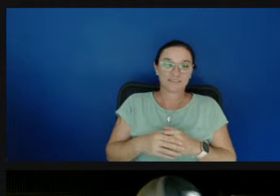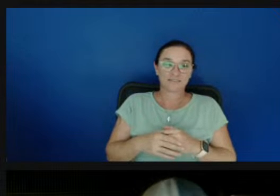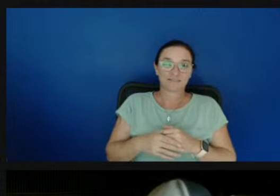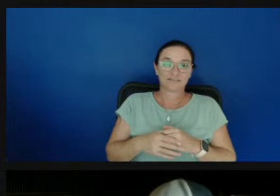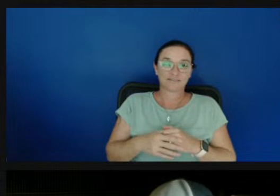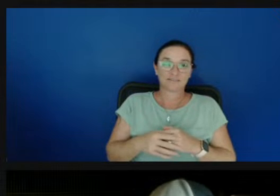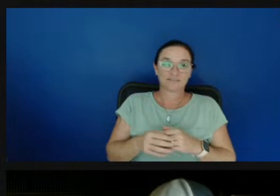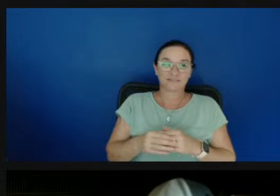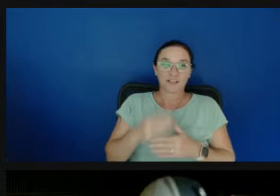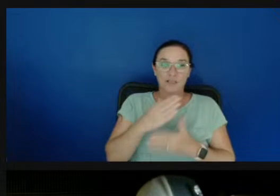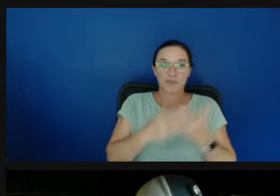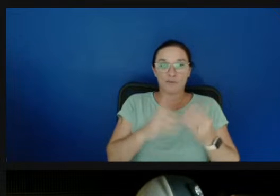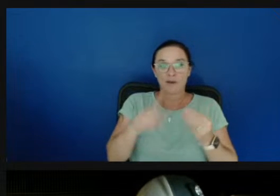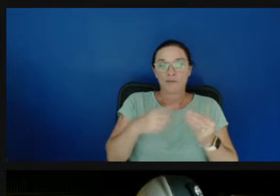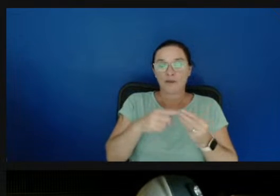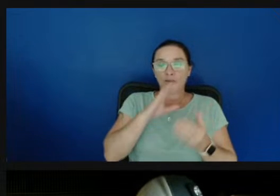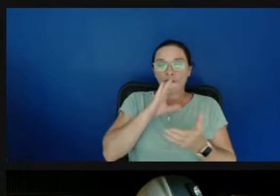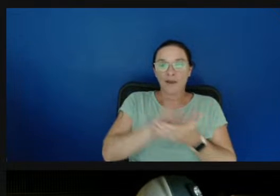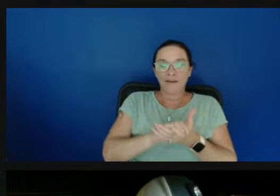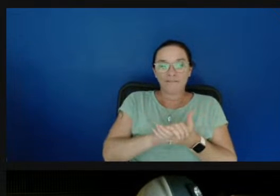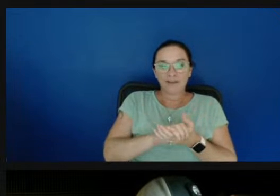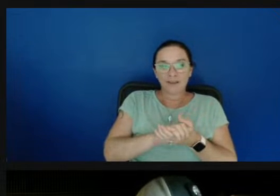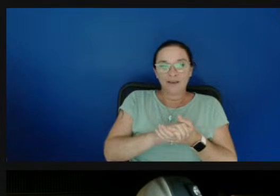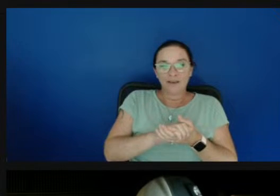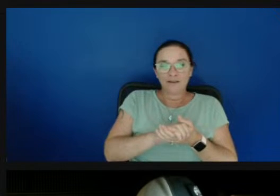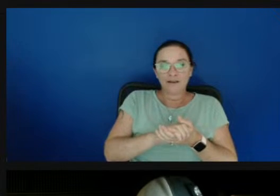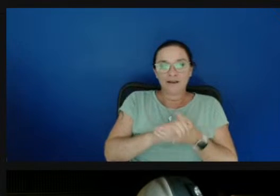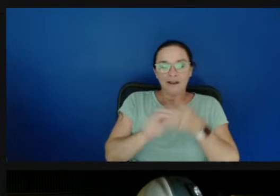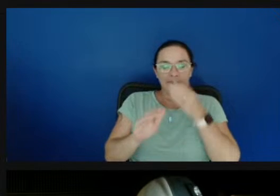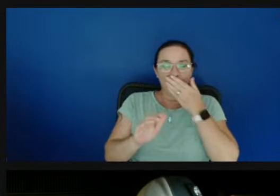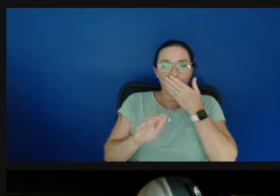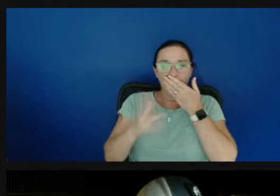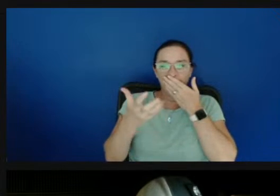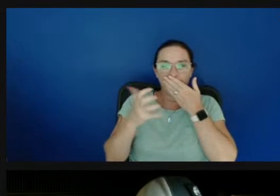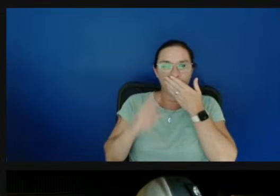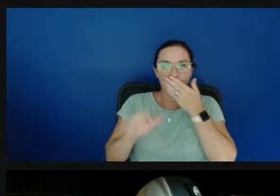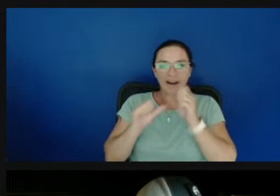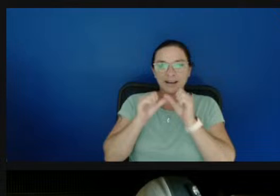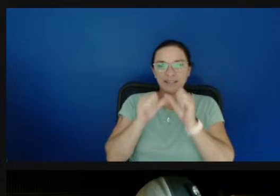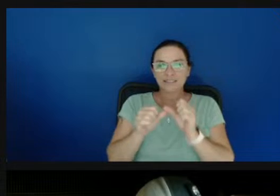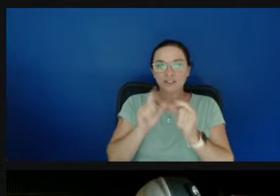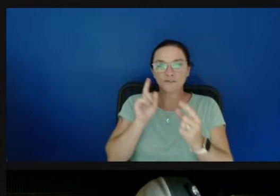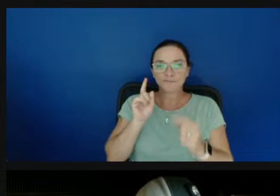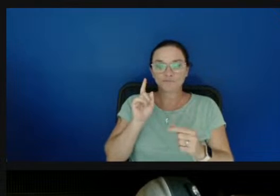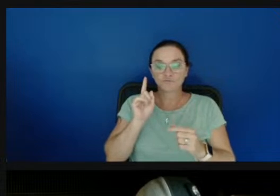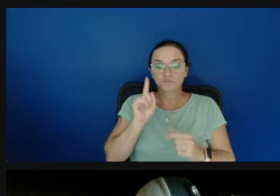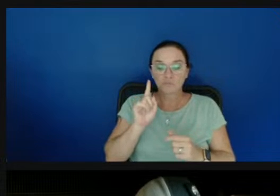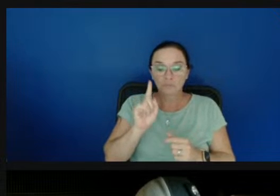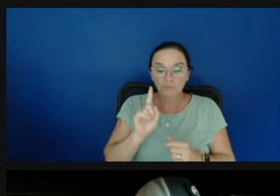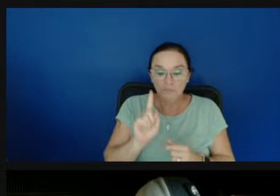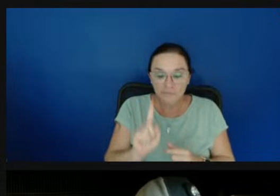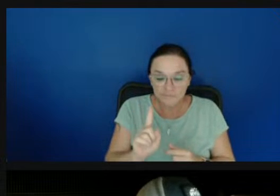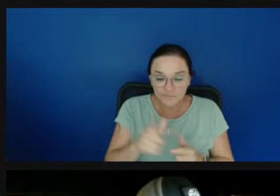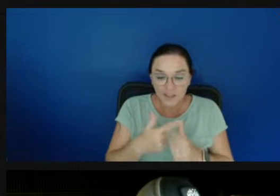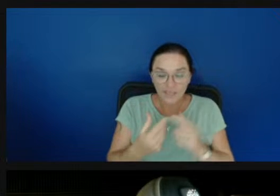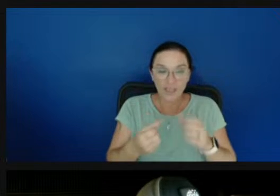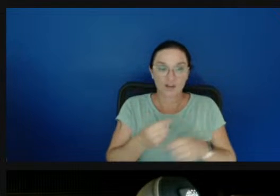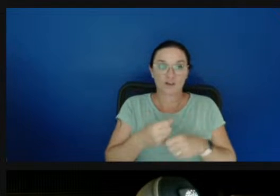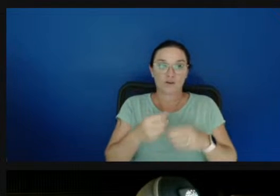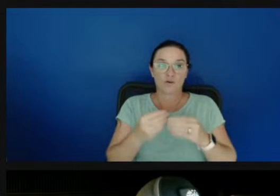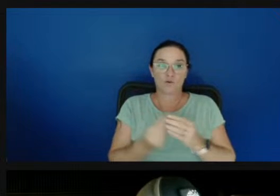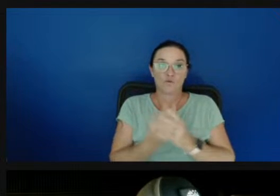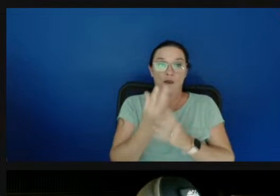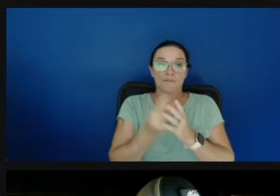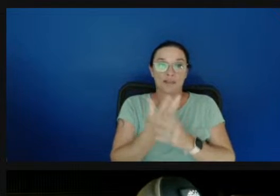the part about the wife not wanting to continue going closer to the edge and then erupting, I'm like, yep, add that